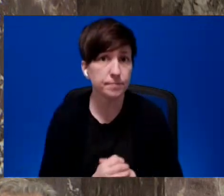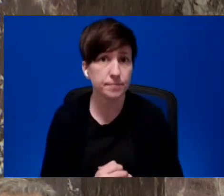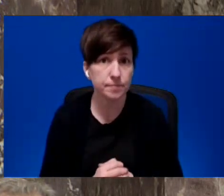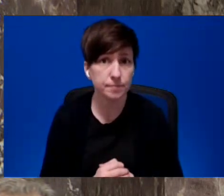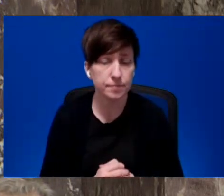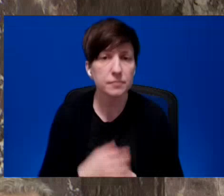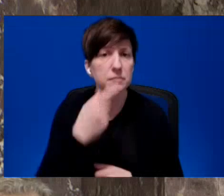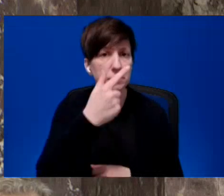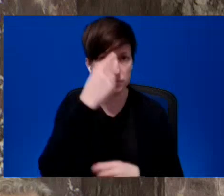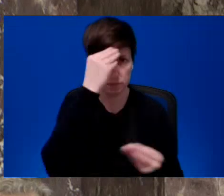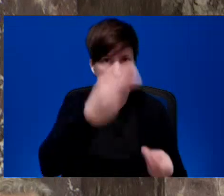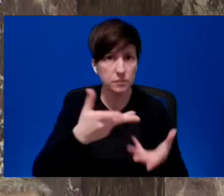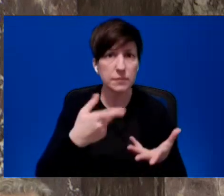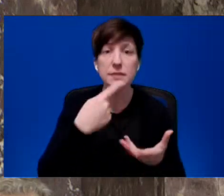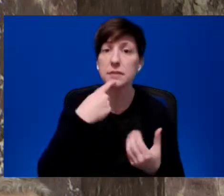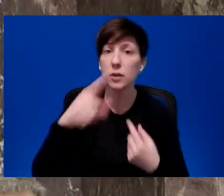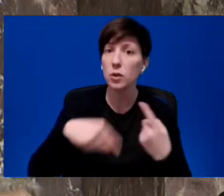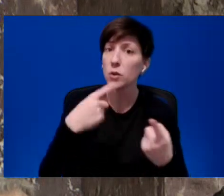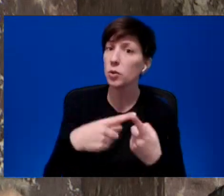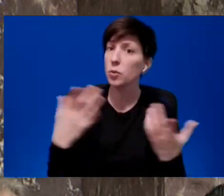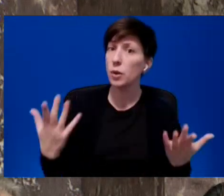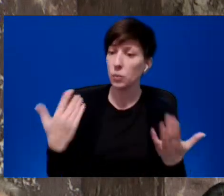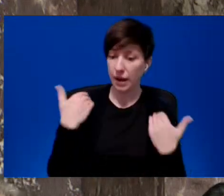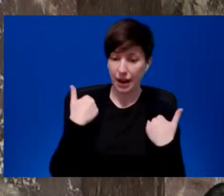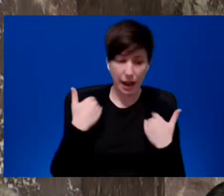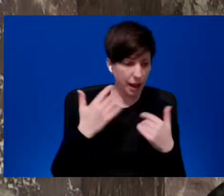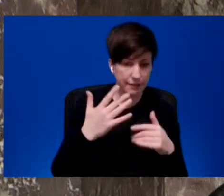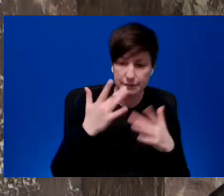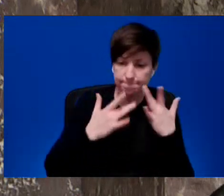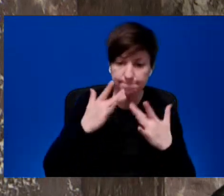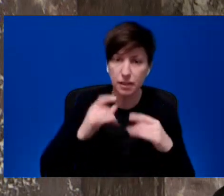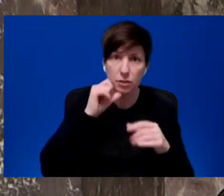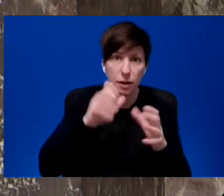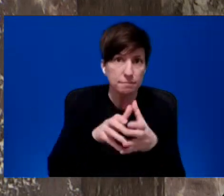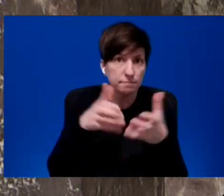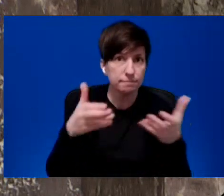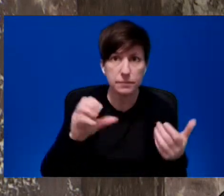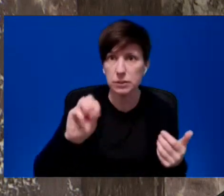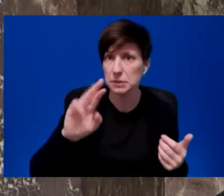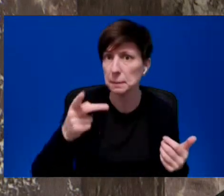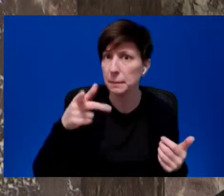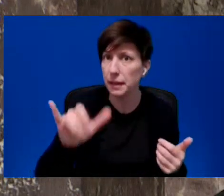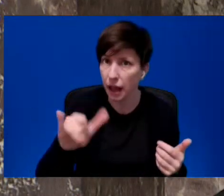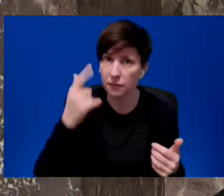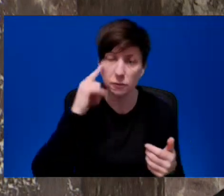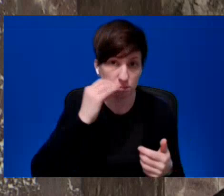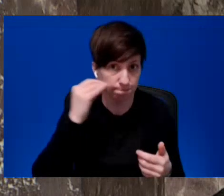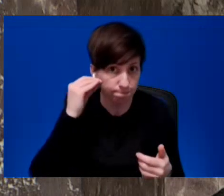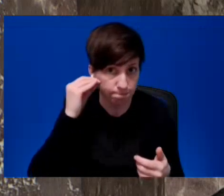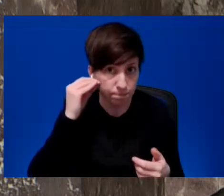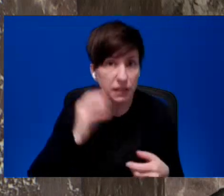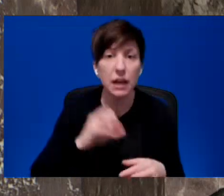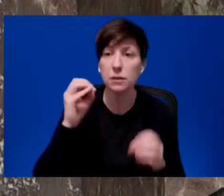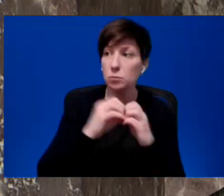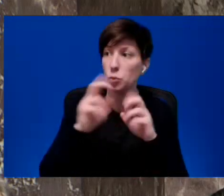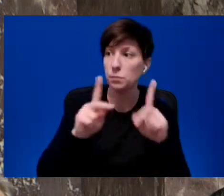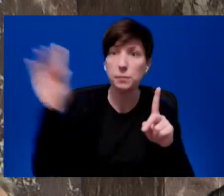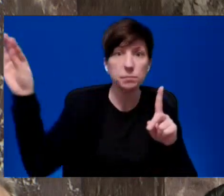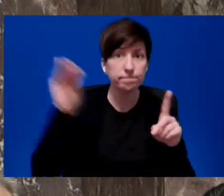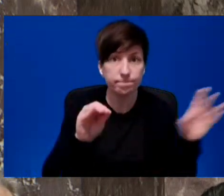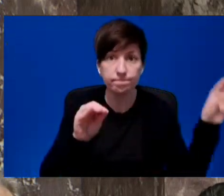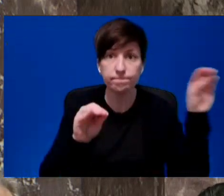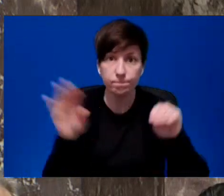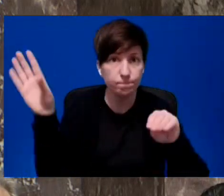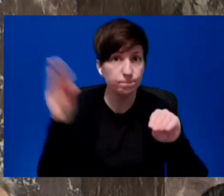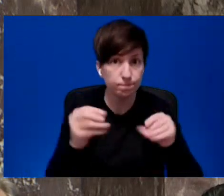an environment where you have a limited housing supply and you're seeing an increase in population coming to your community, putting a vacancy